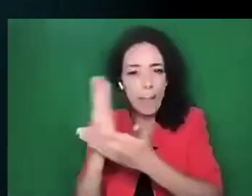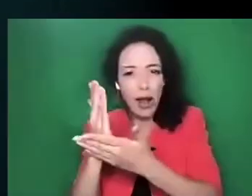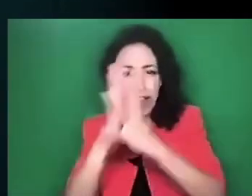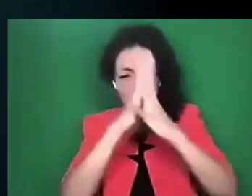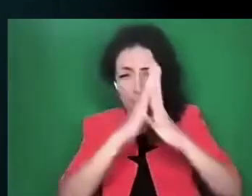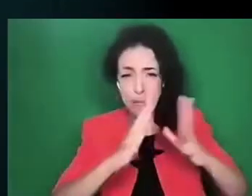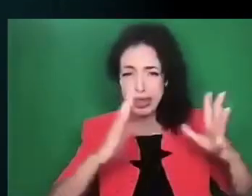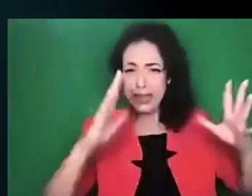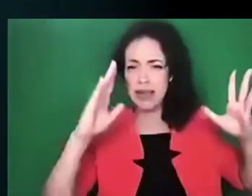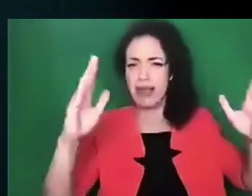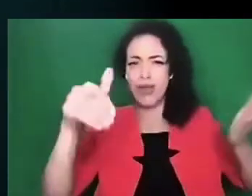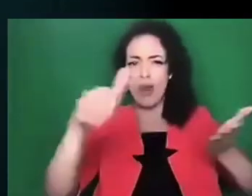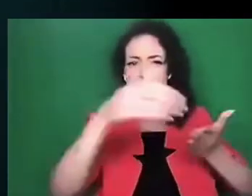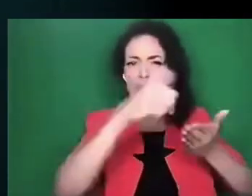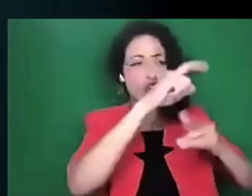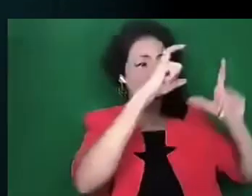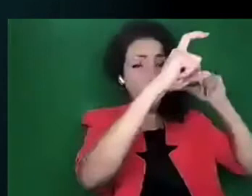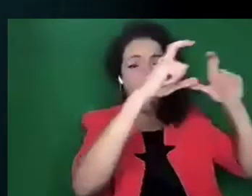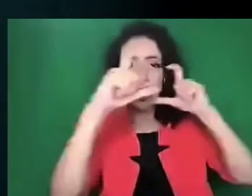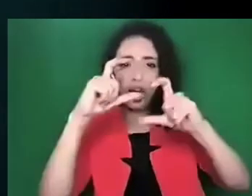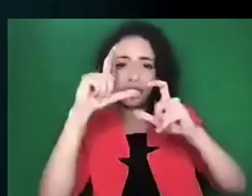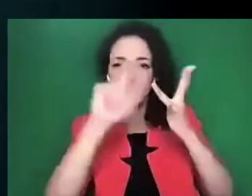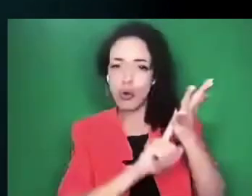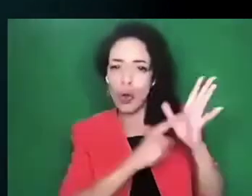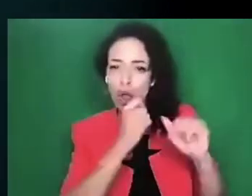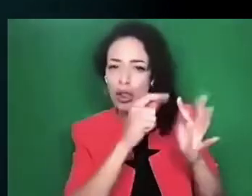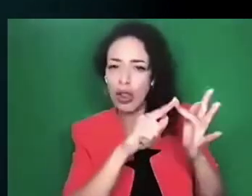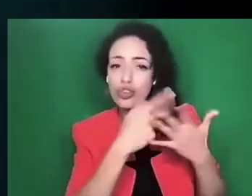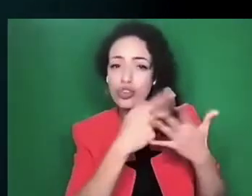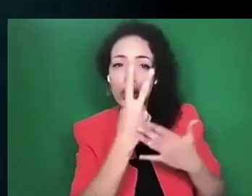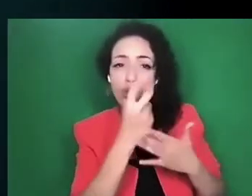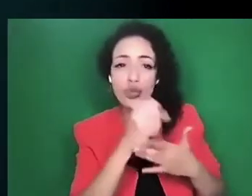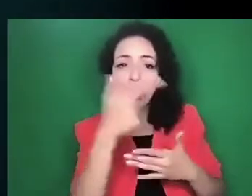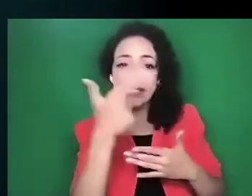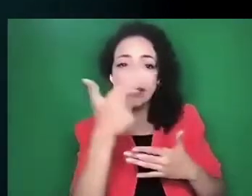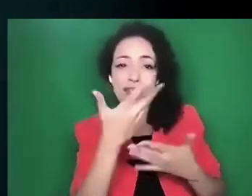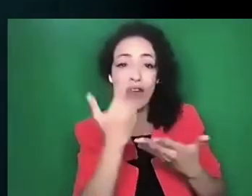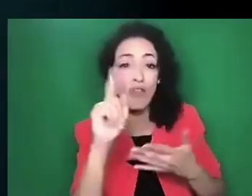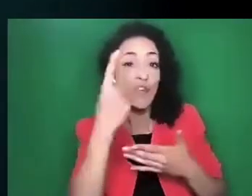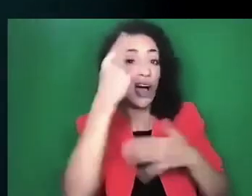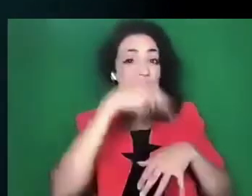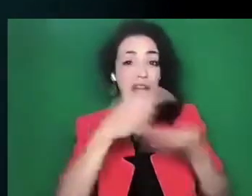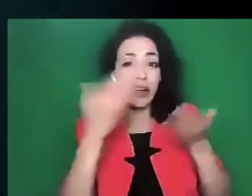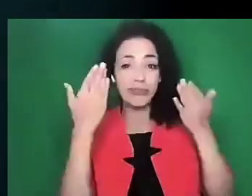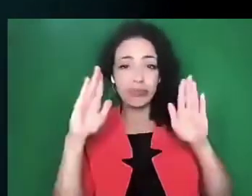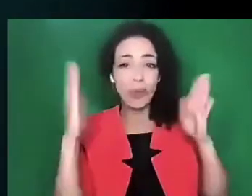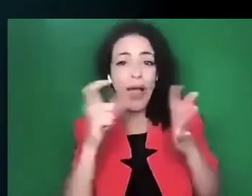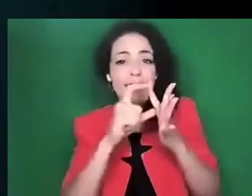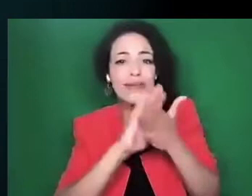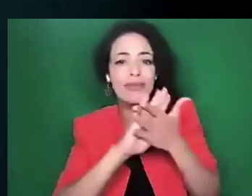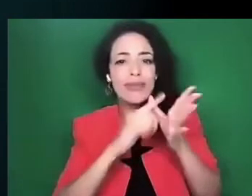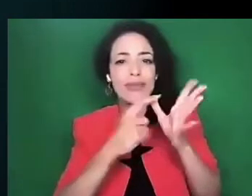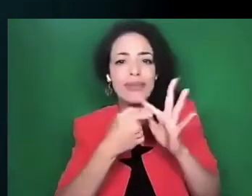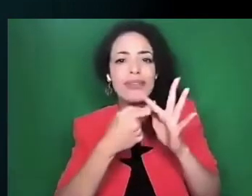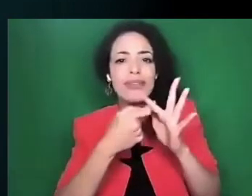2017 and was first exhibited in the Dhaka Art Summit as a part of the exhibition called Planetary Planning, curated by